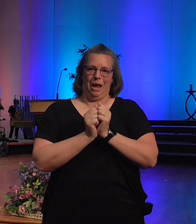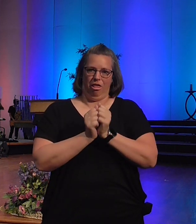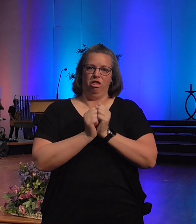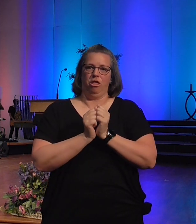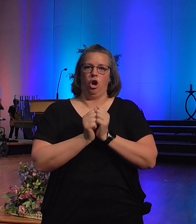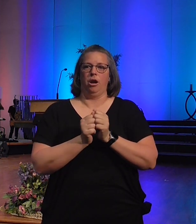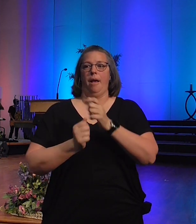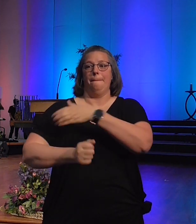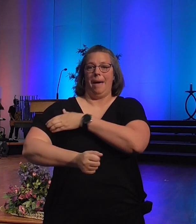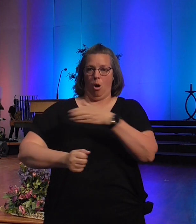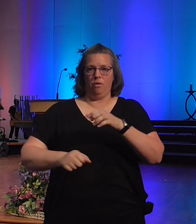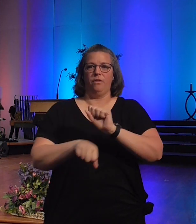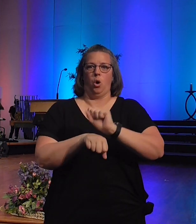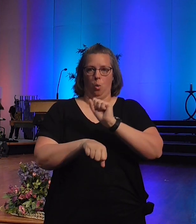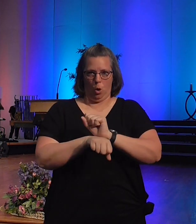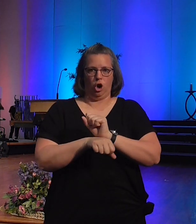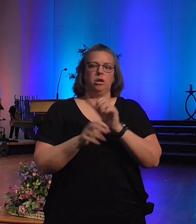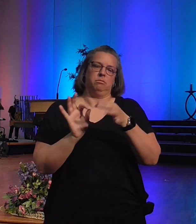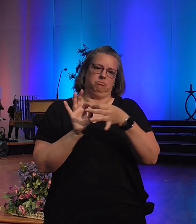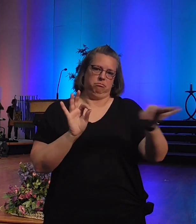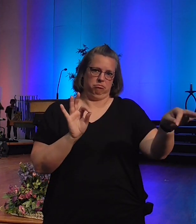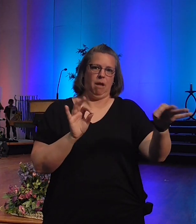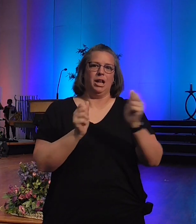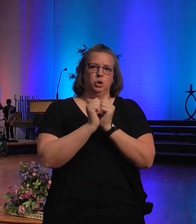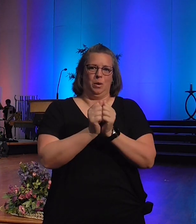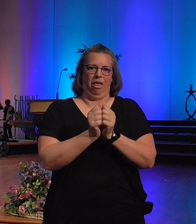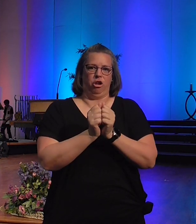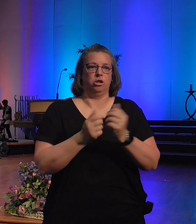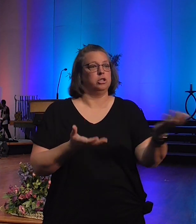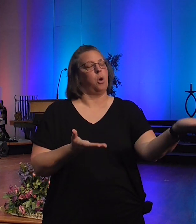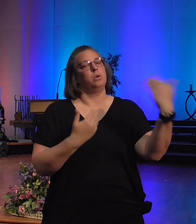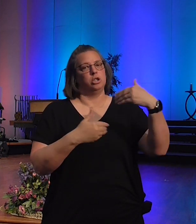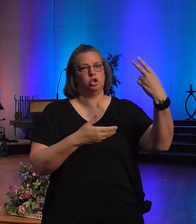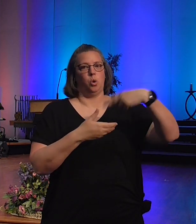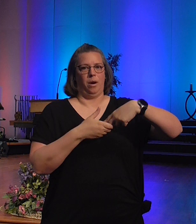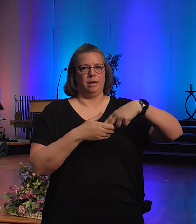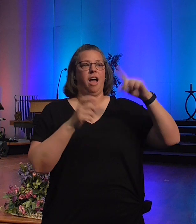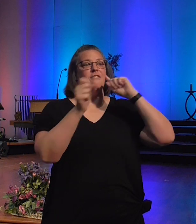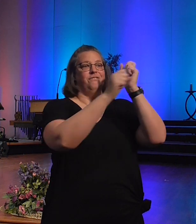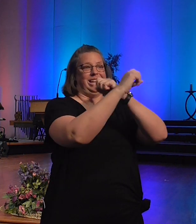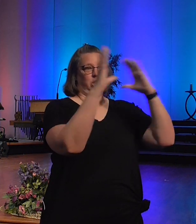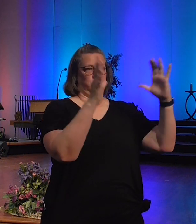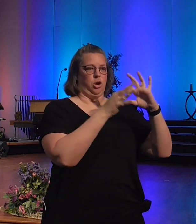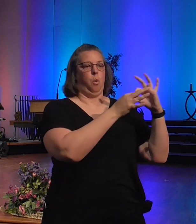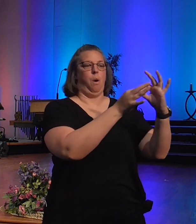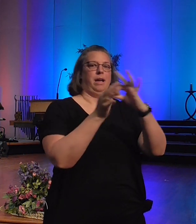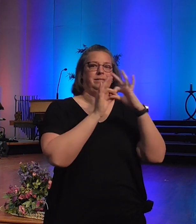word, powerful word, spoken word is powerful. So please say it with me. Our